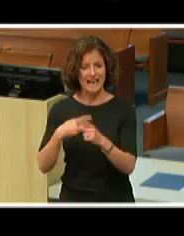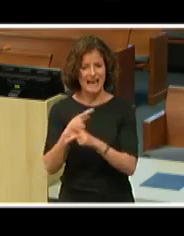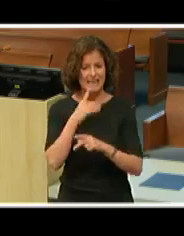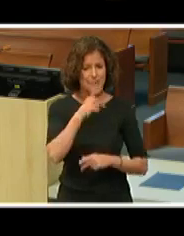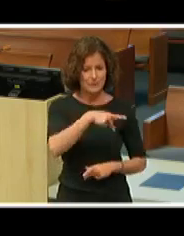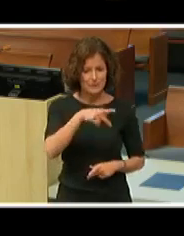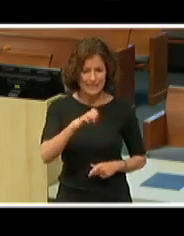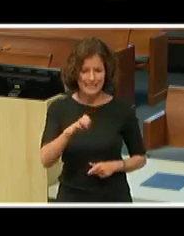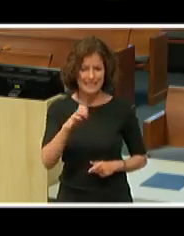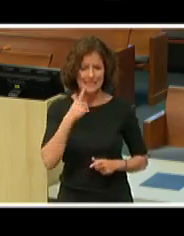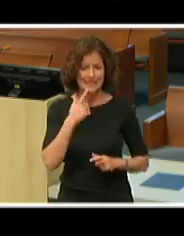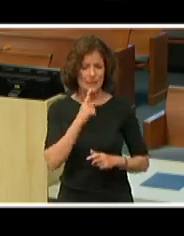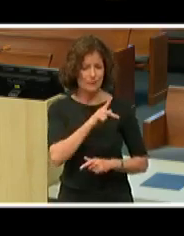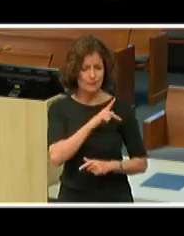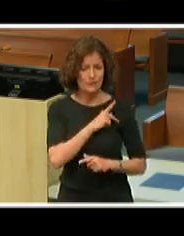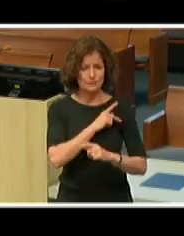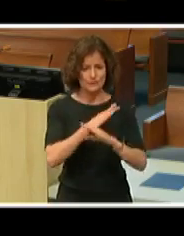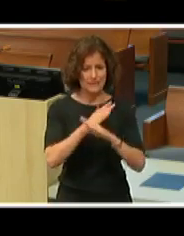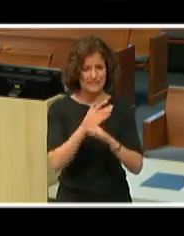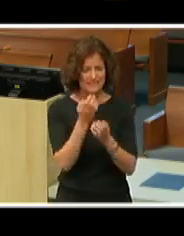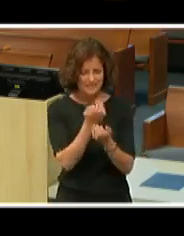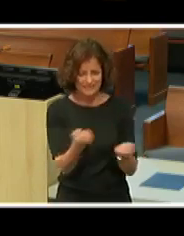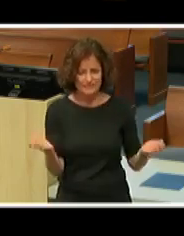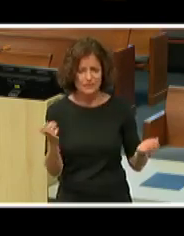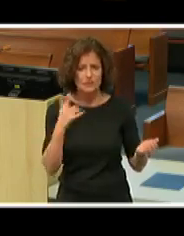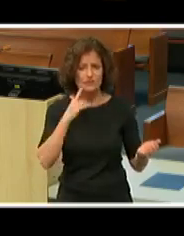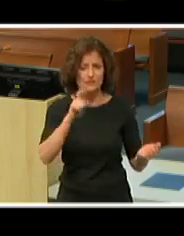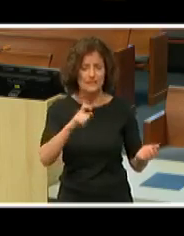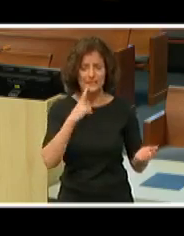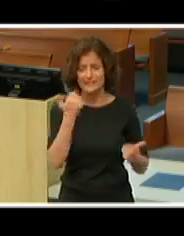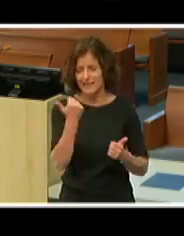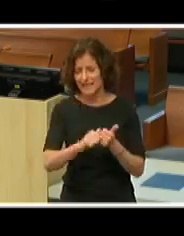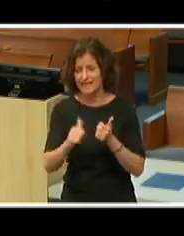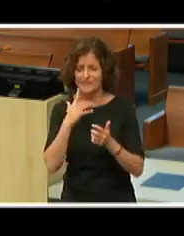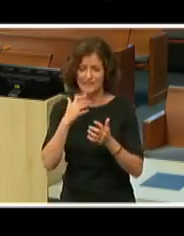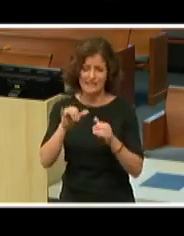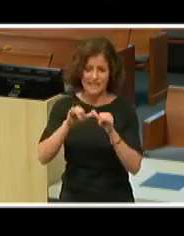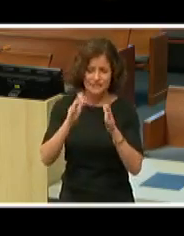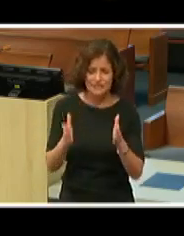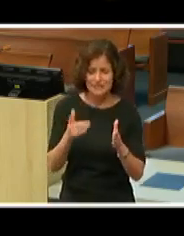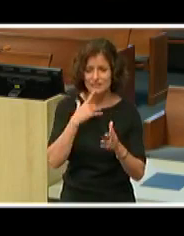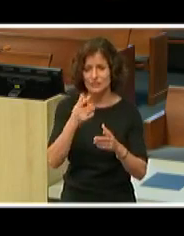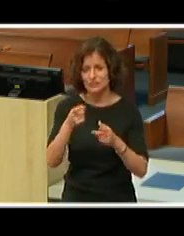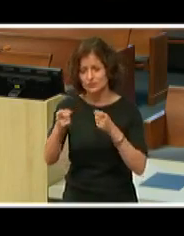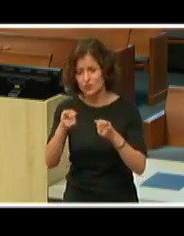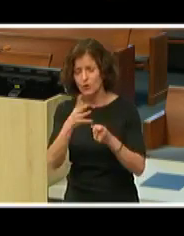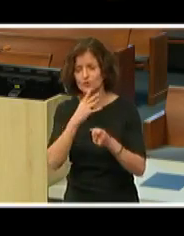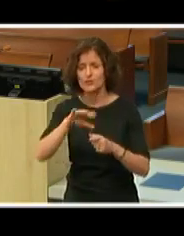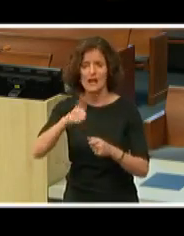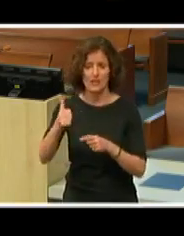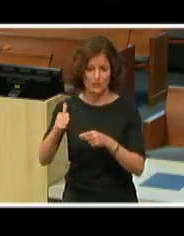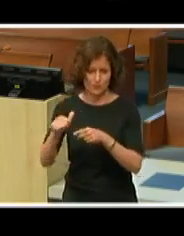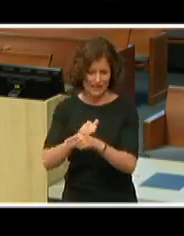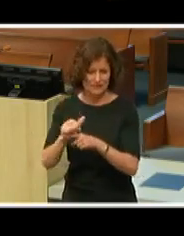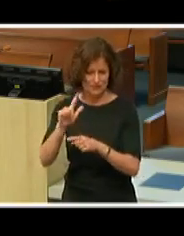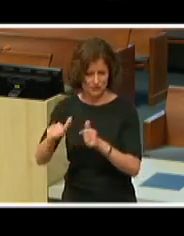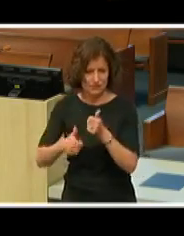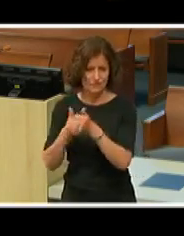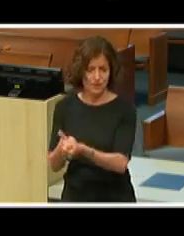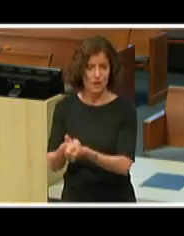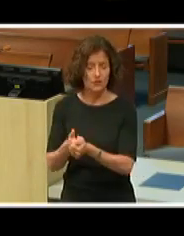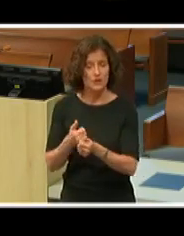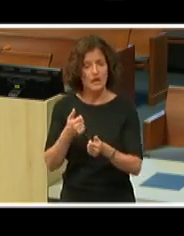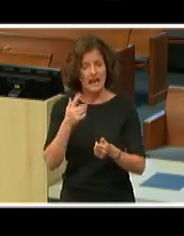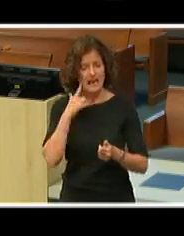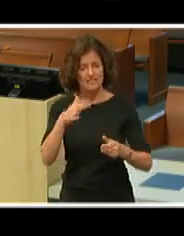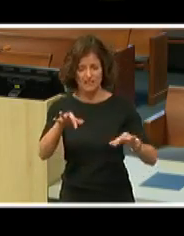gear that needs to be provided, the any engineering controls or other standards and practices. And I think it's